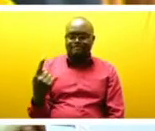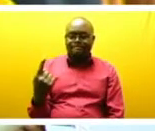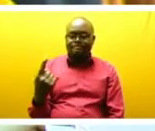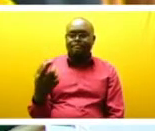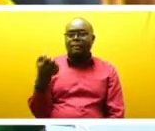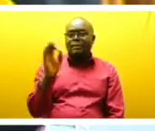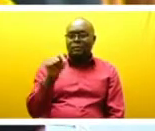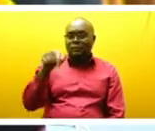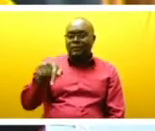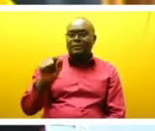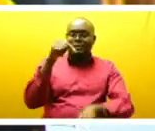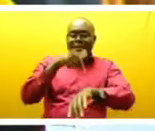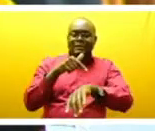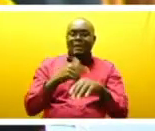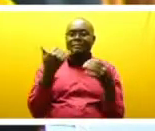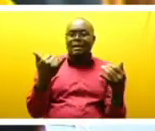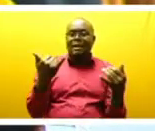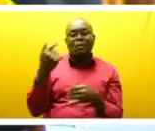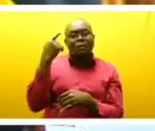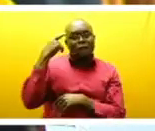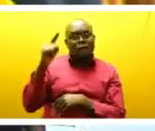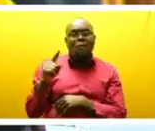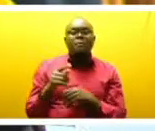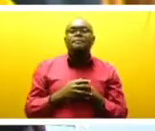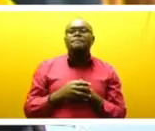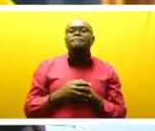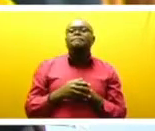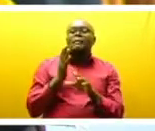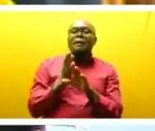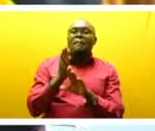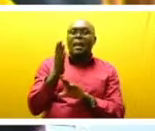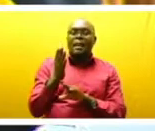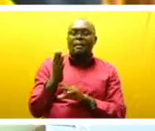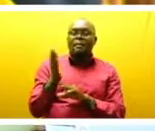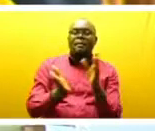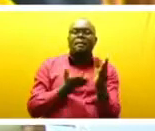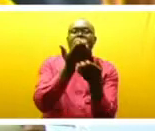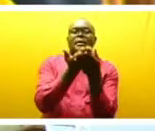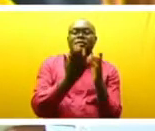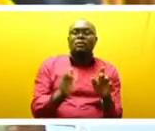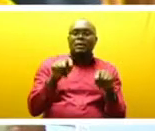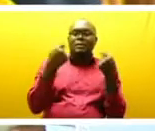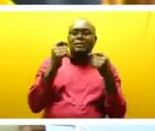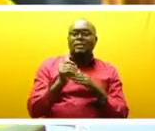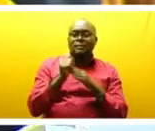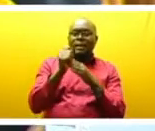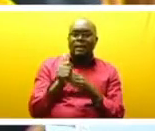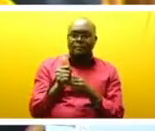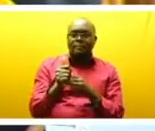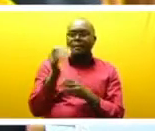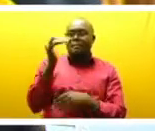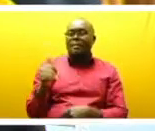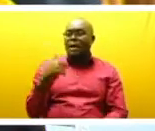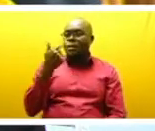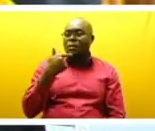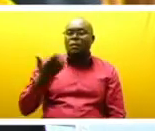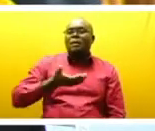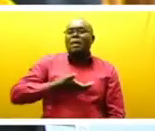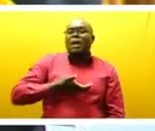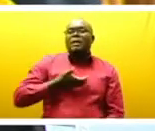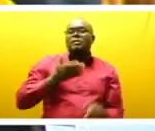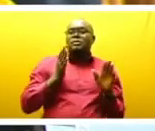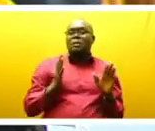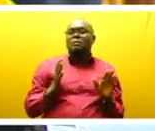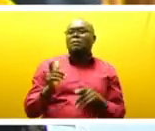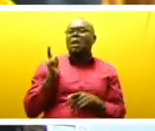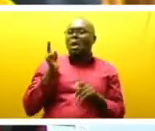So this is the time now for the main petitioners, the team led by Senior Counsel Honorable